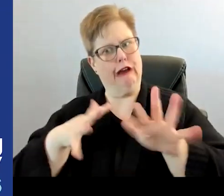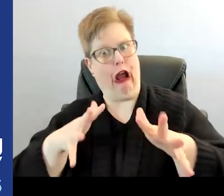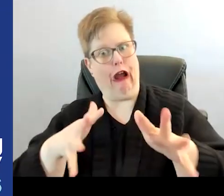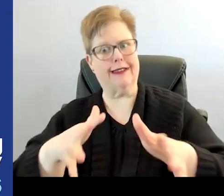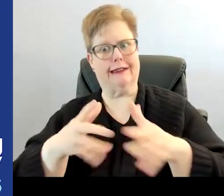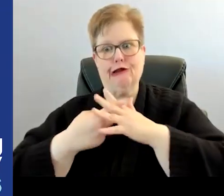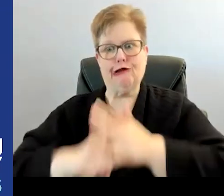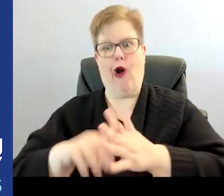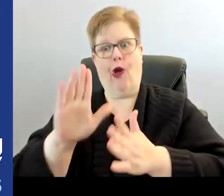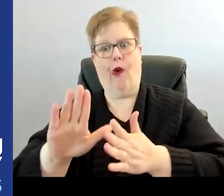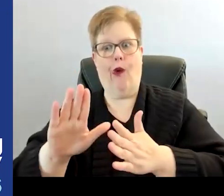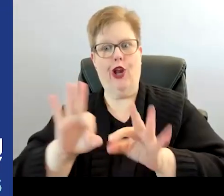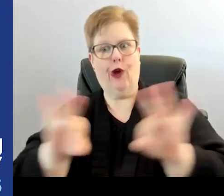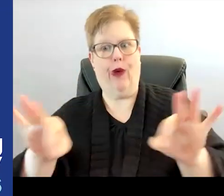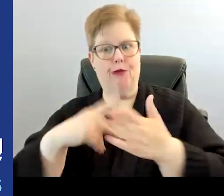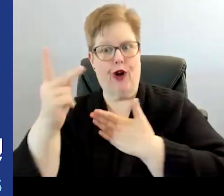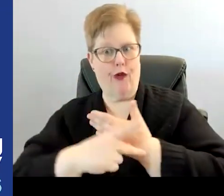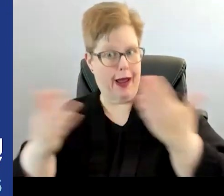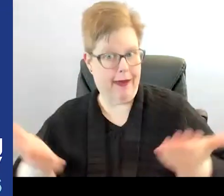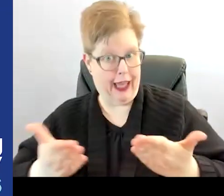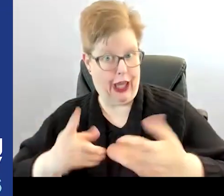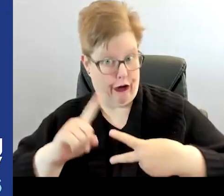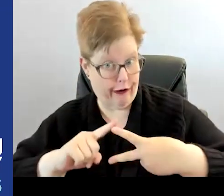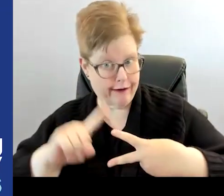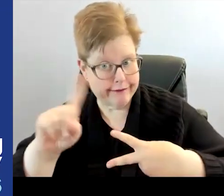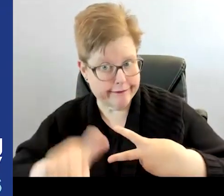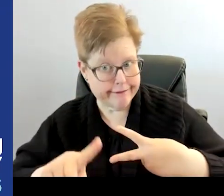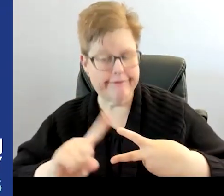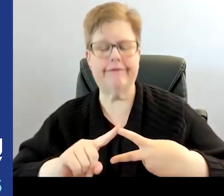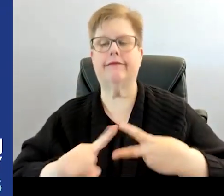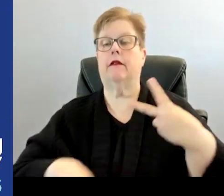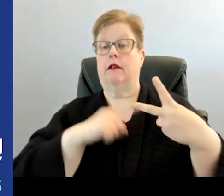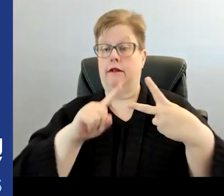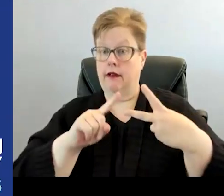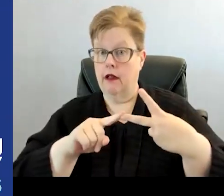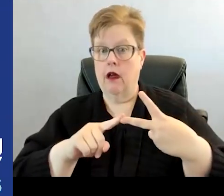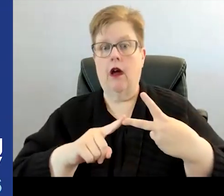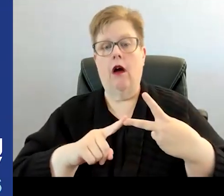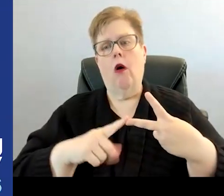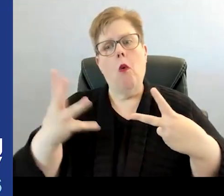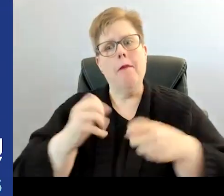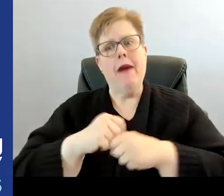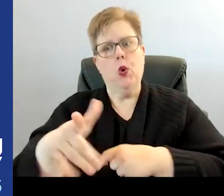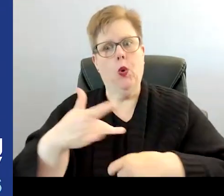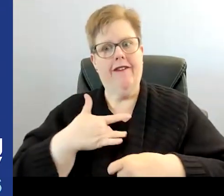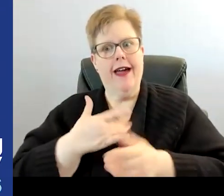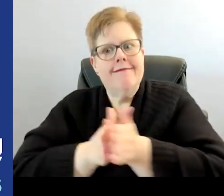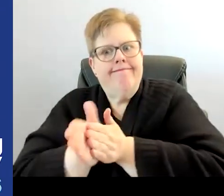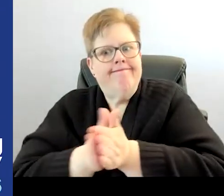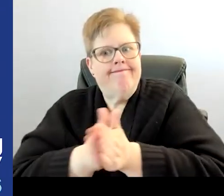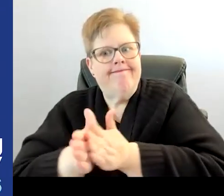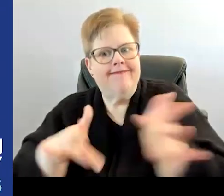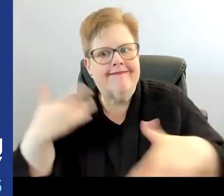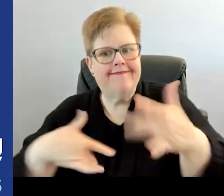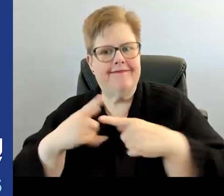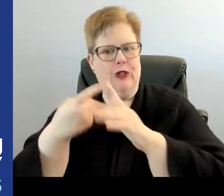starting your degree program here? And on the other end, What, if anything, makes you feel excited about starting your